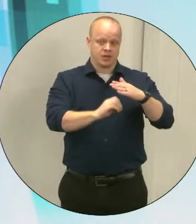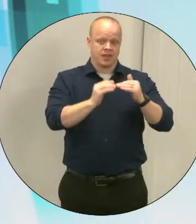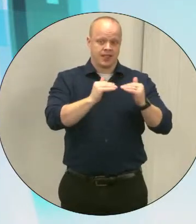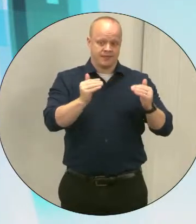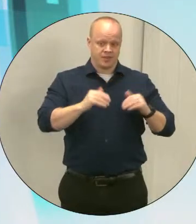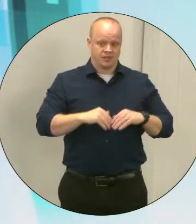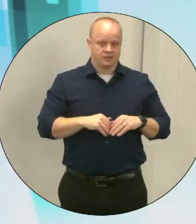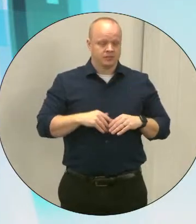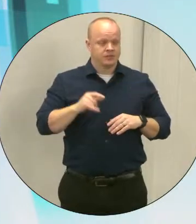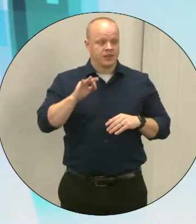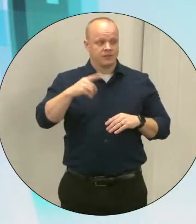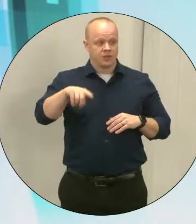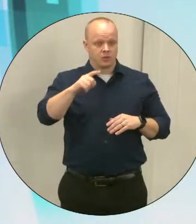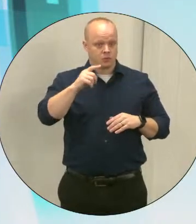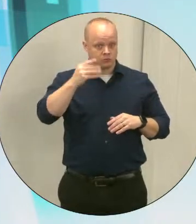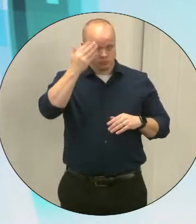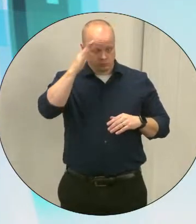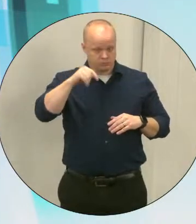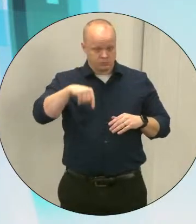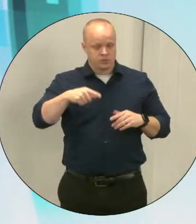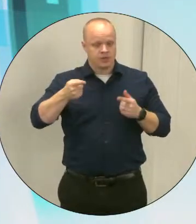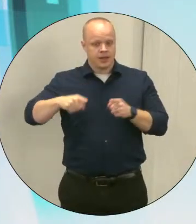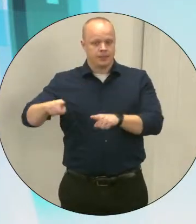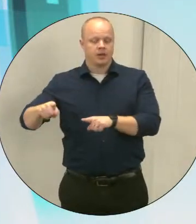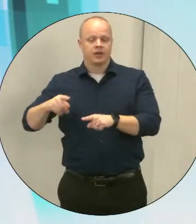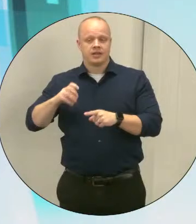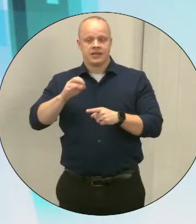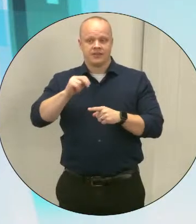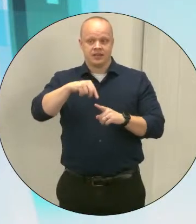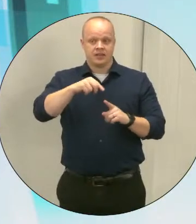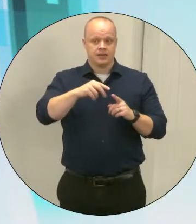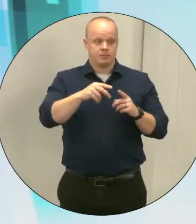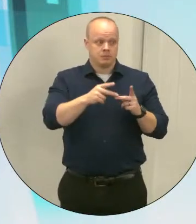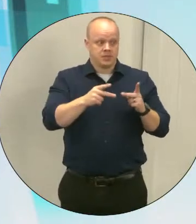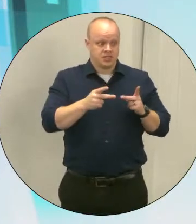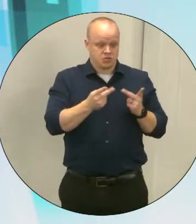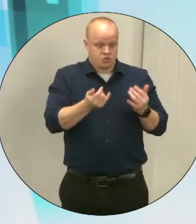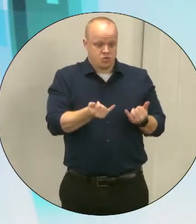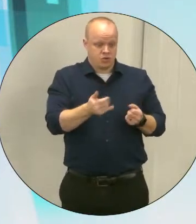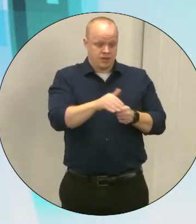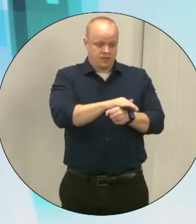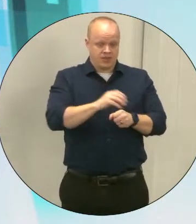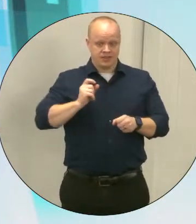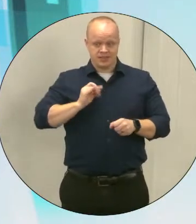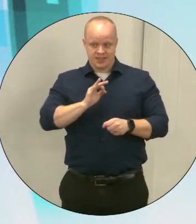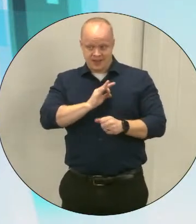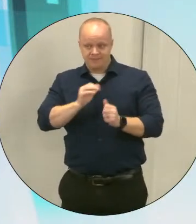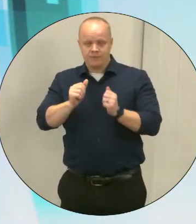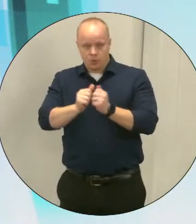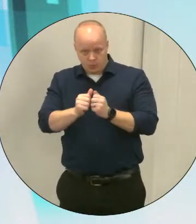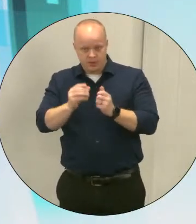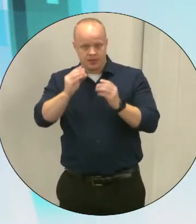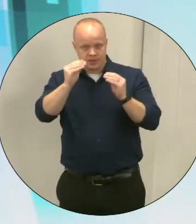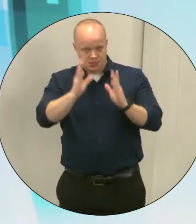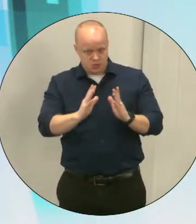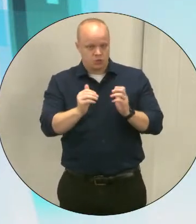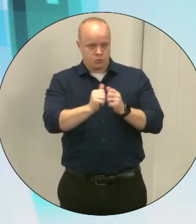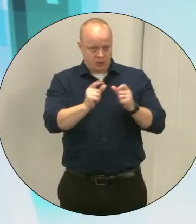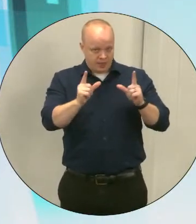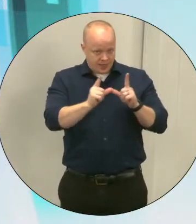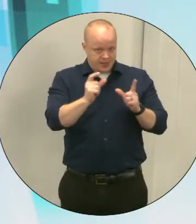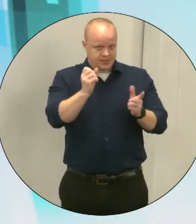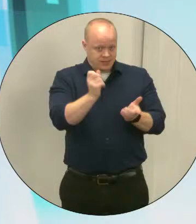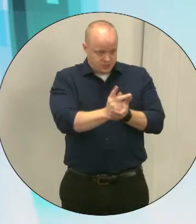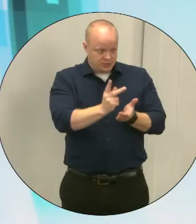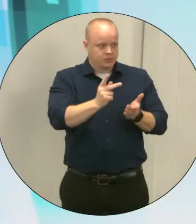level. If you didn't know this is occurring, even when the position is currently filled, staffed with a teacher with a license